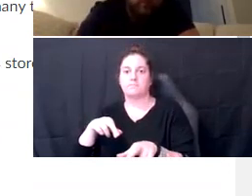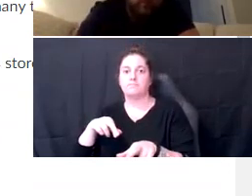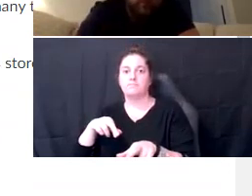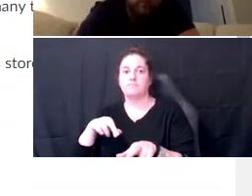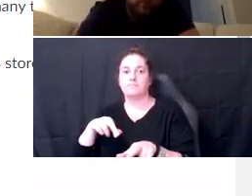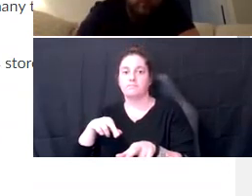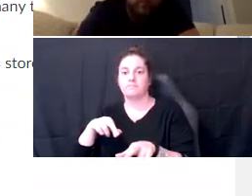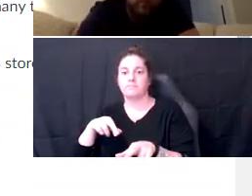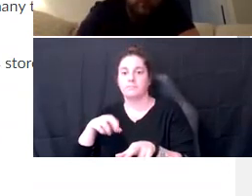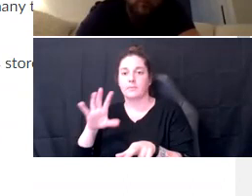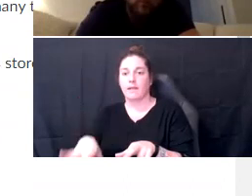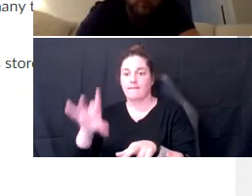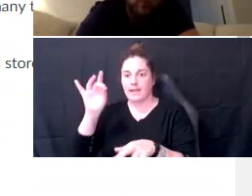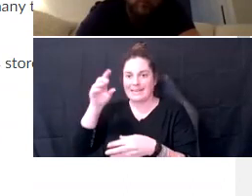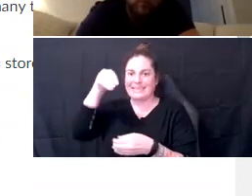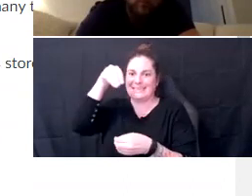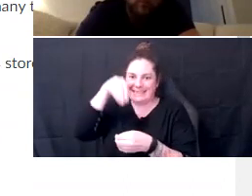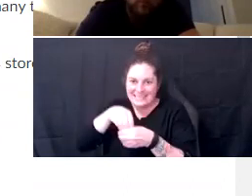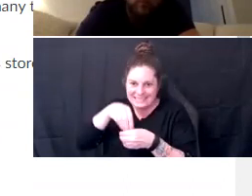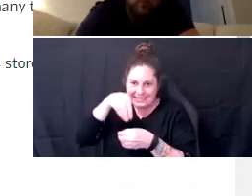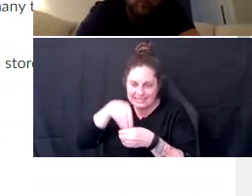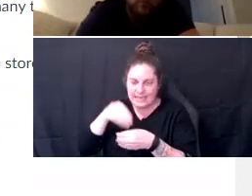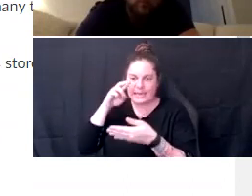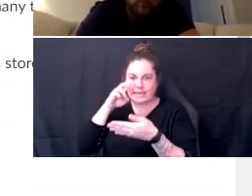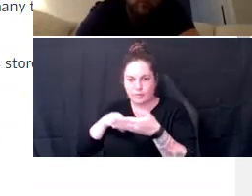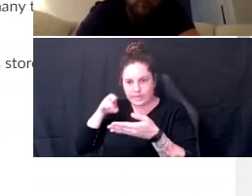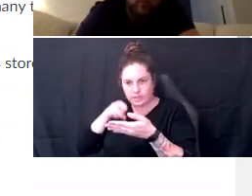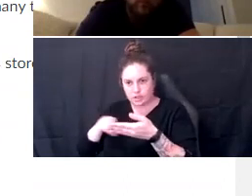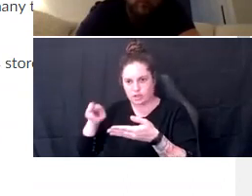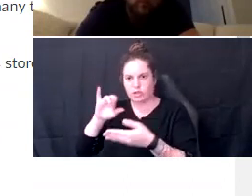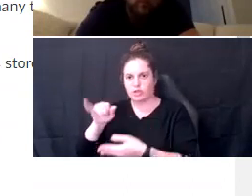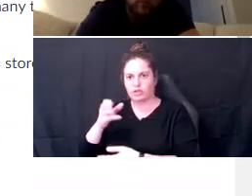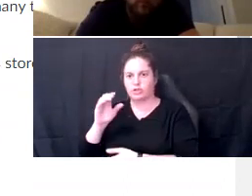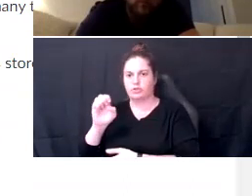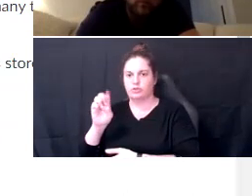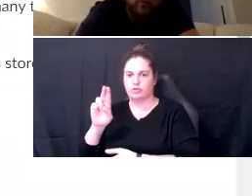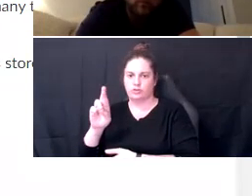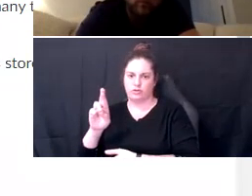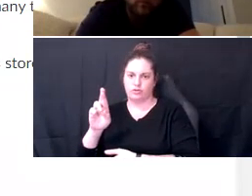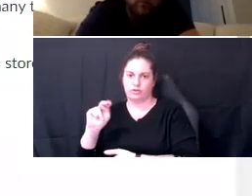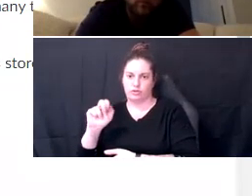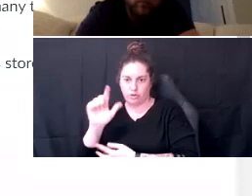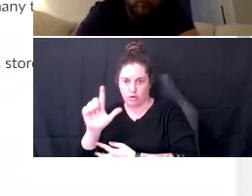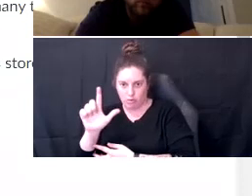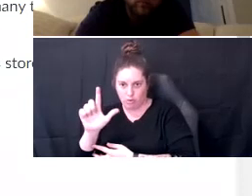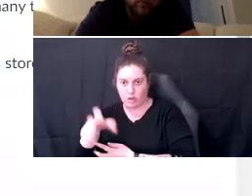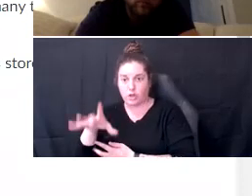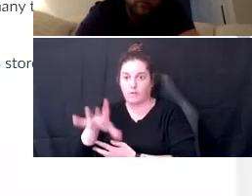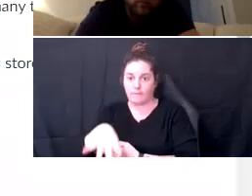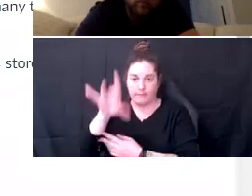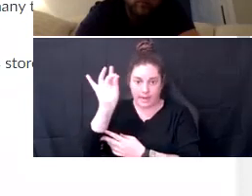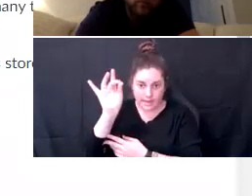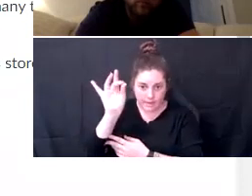in a research journal. You find that article, you read it,